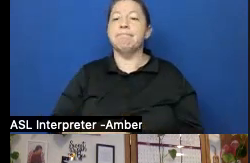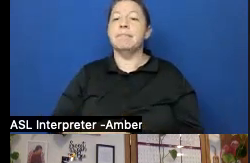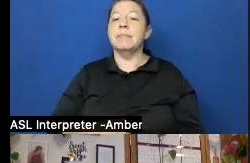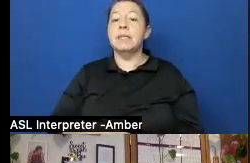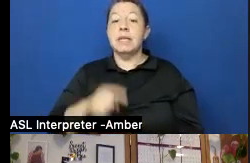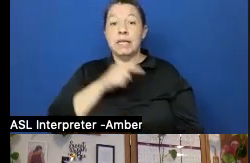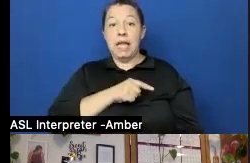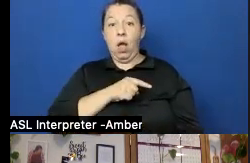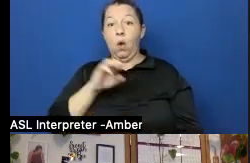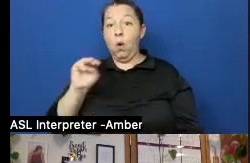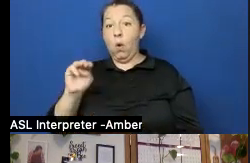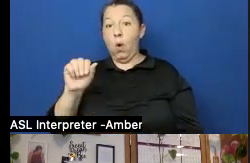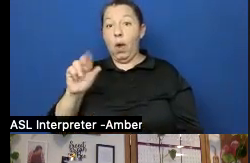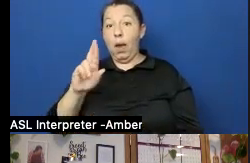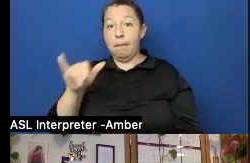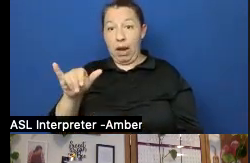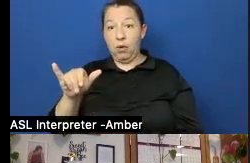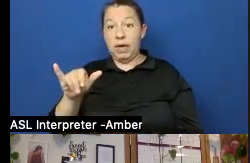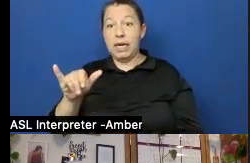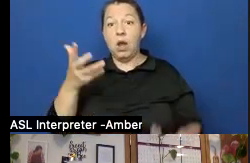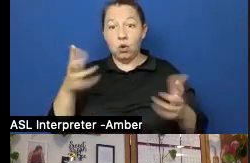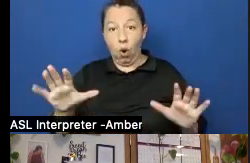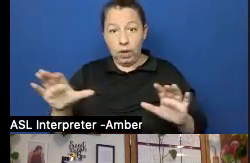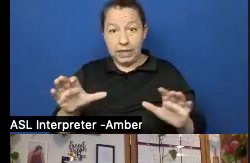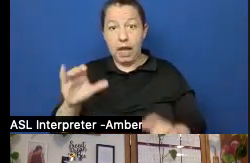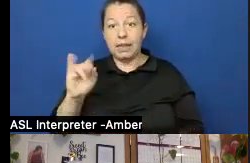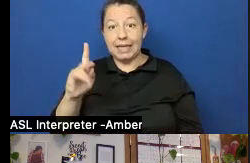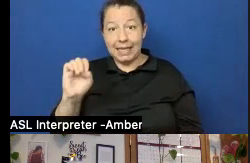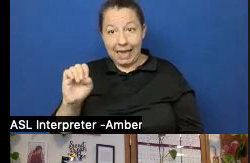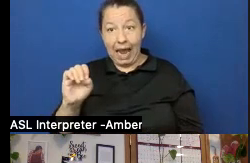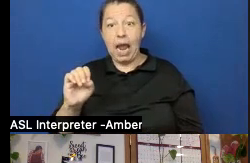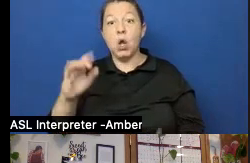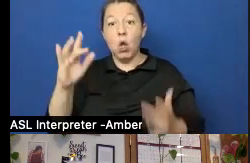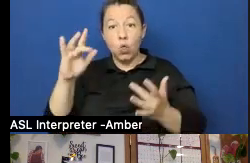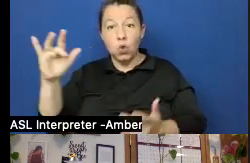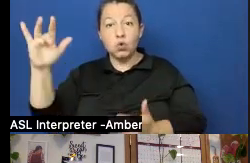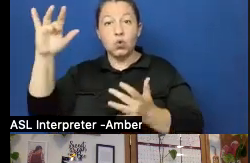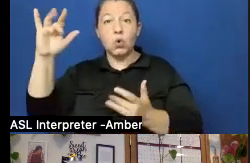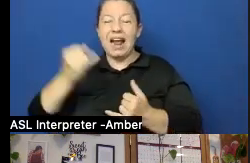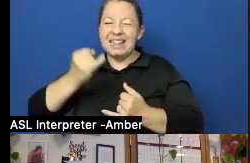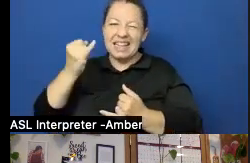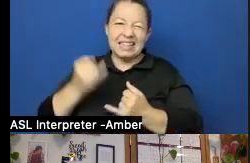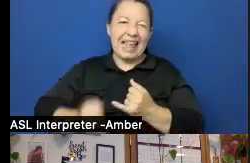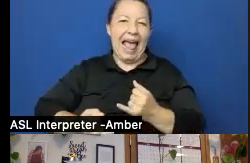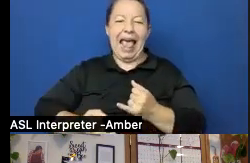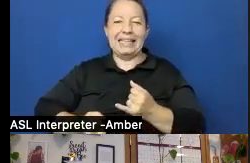Mary had done the intake, the tour. Very last thing that needed to